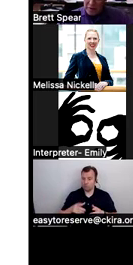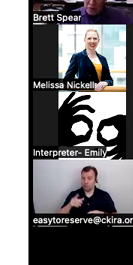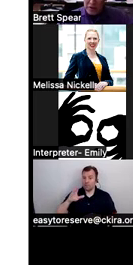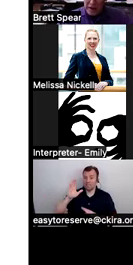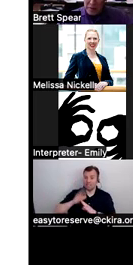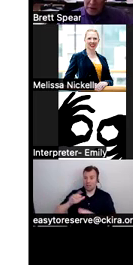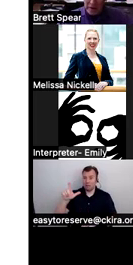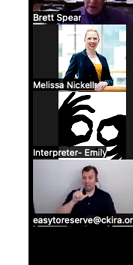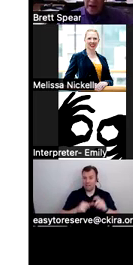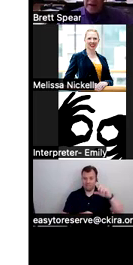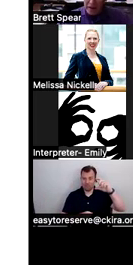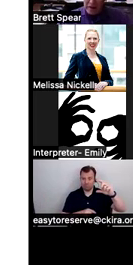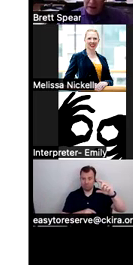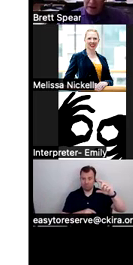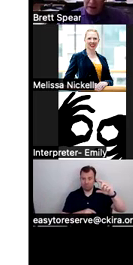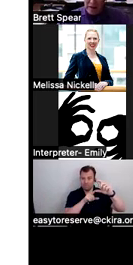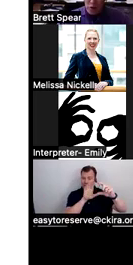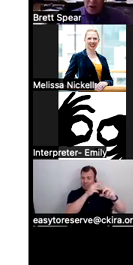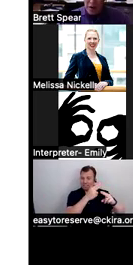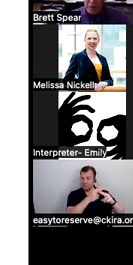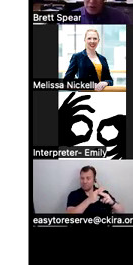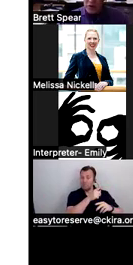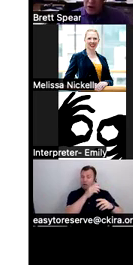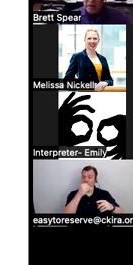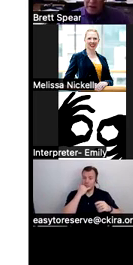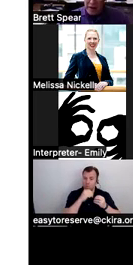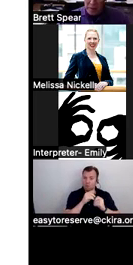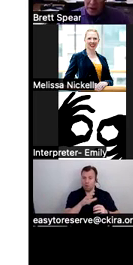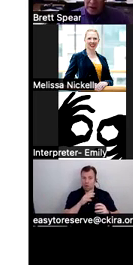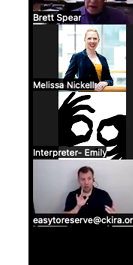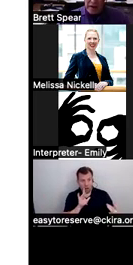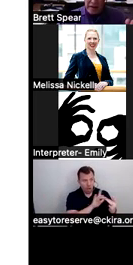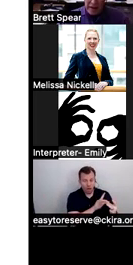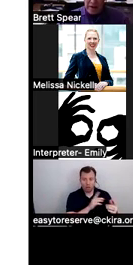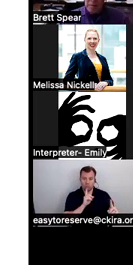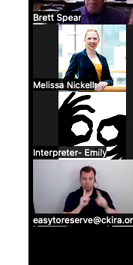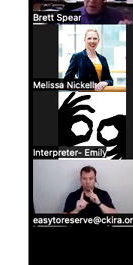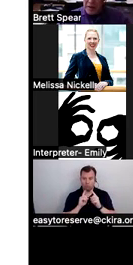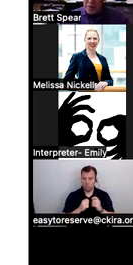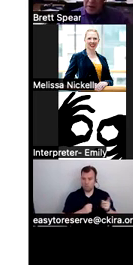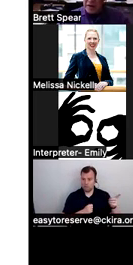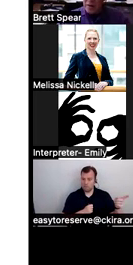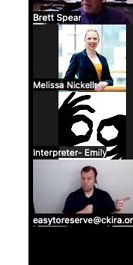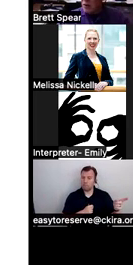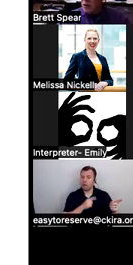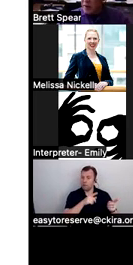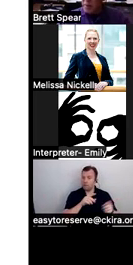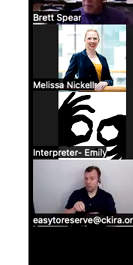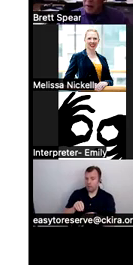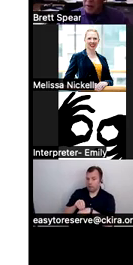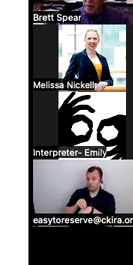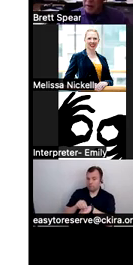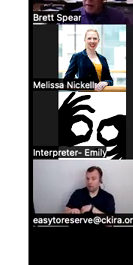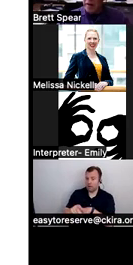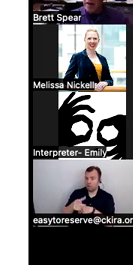that summary statement, and contact that program officer and talk to them. And they may be able to tell you things that you should think